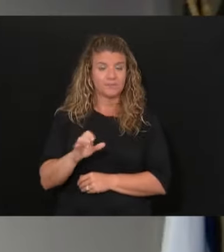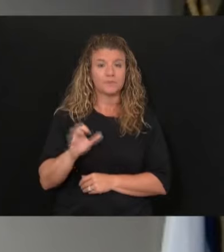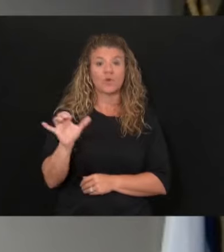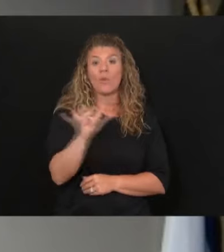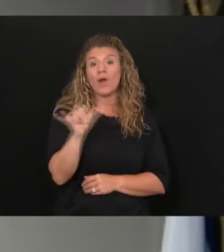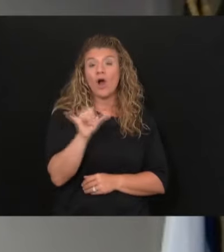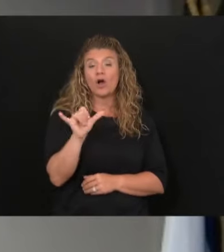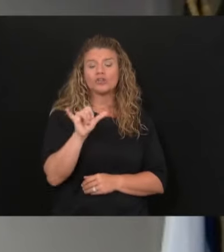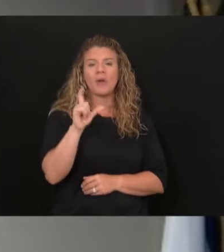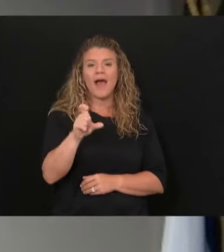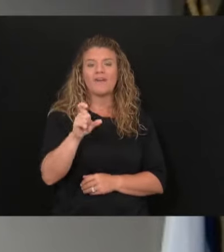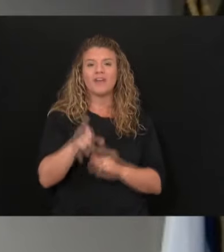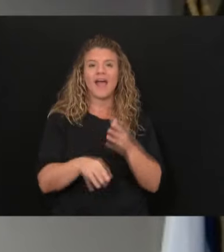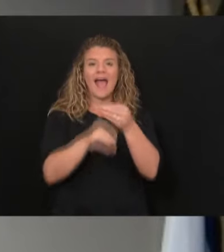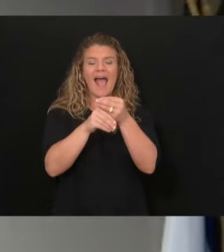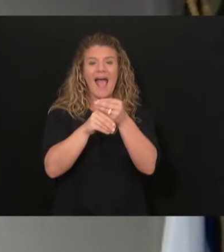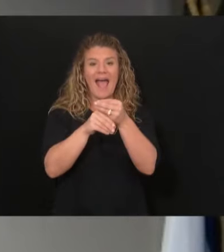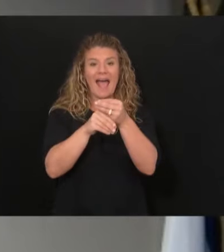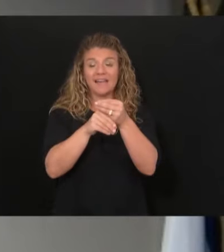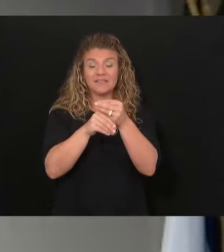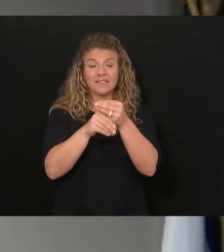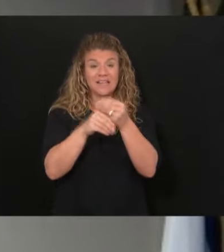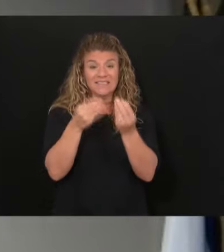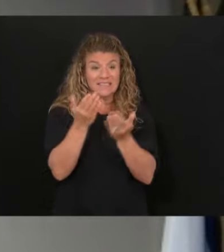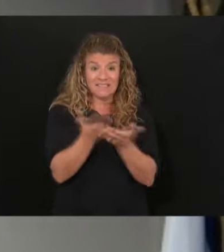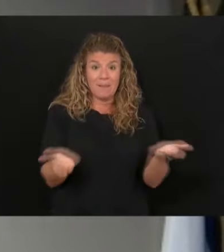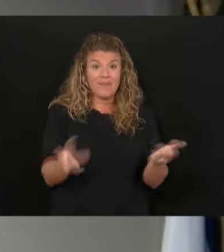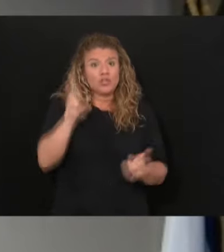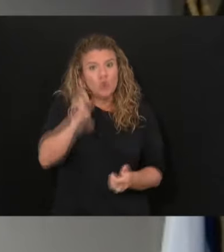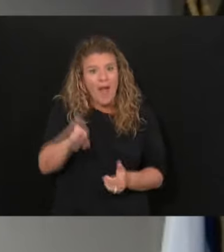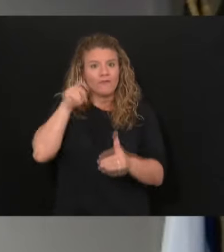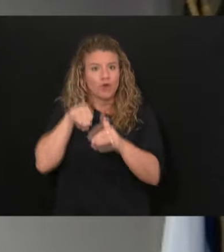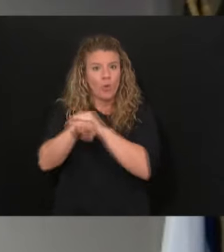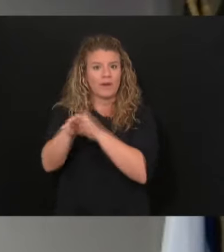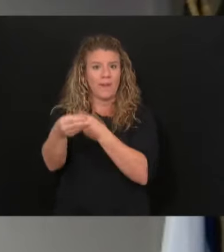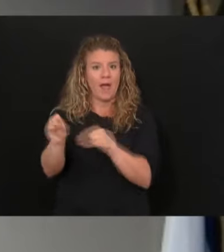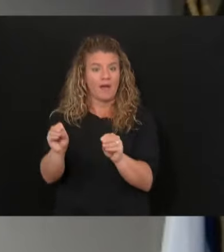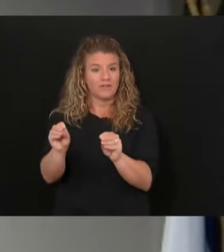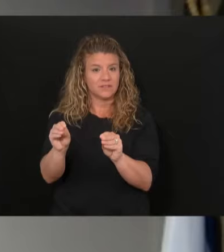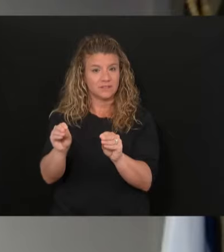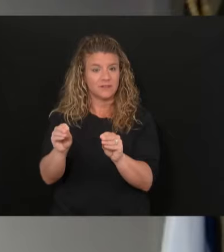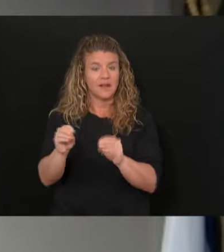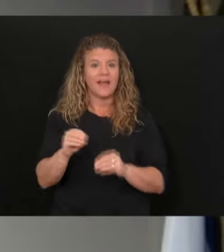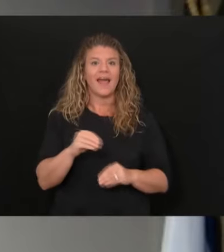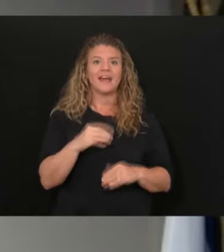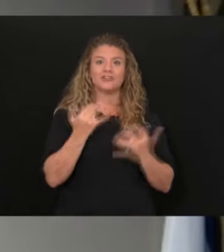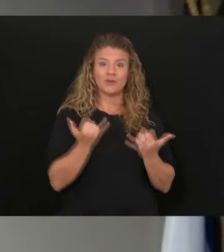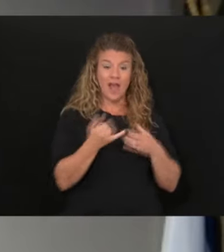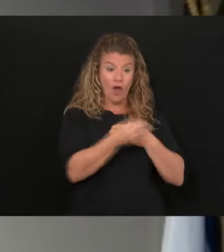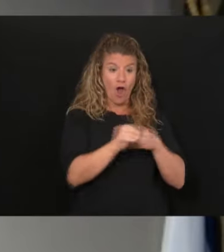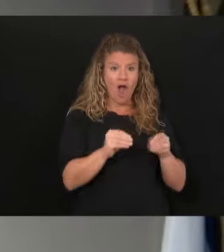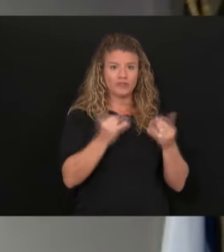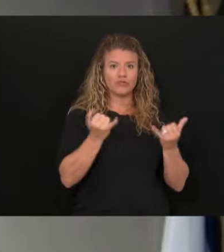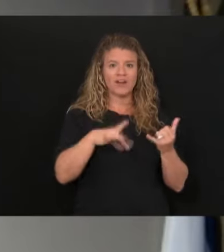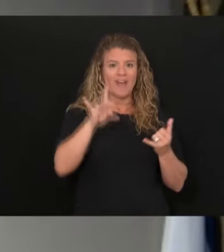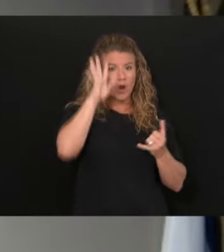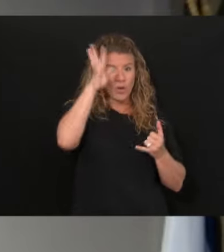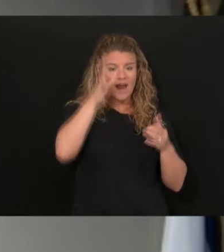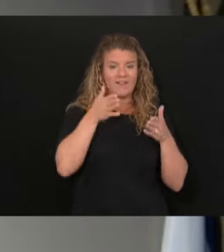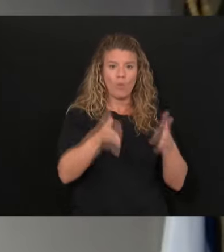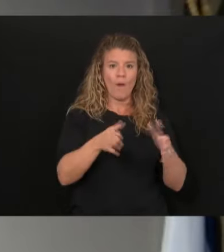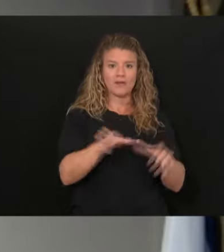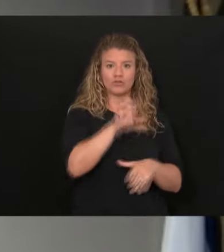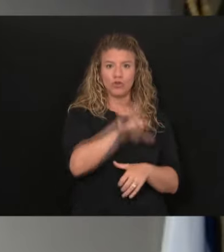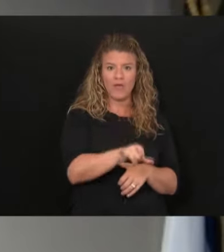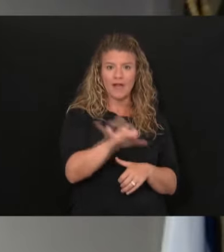certain things that you just have to be in the provider's office for. And providers are thinking about creative ways of doing these. And the one that I really feel